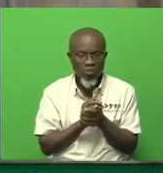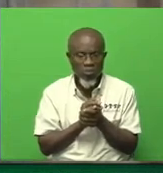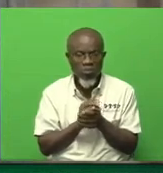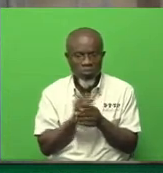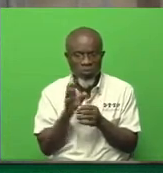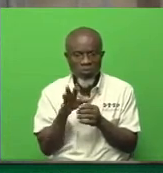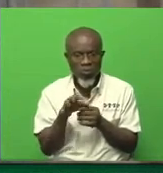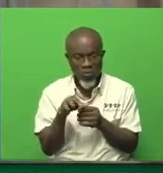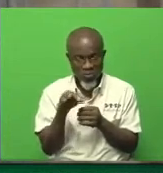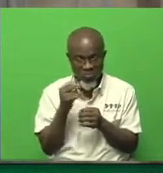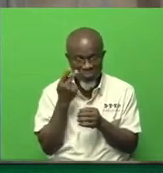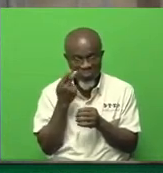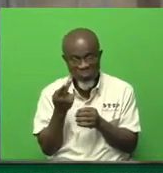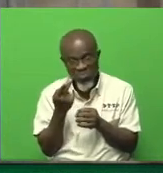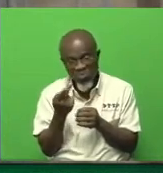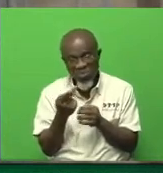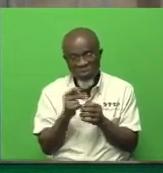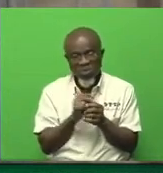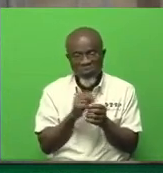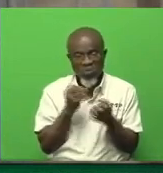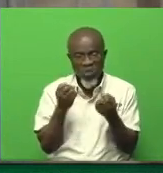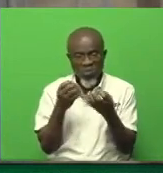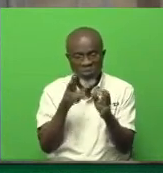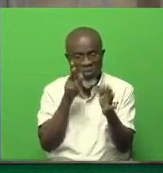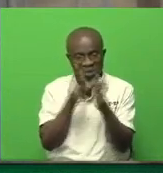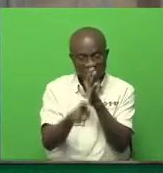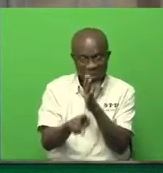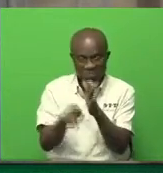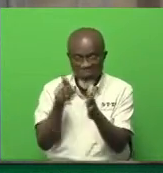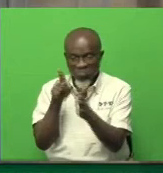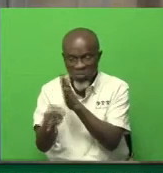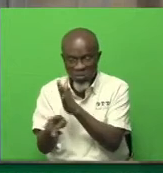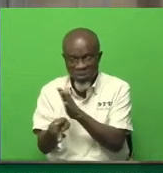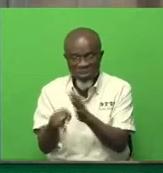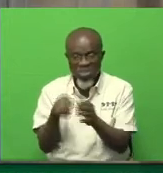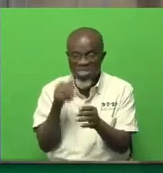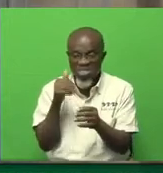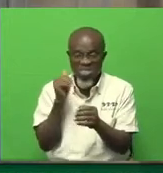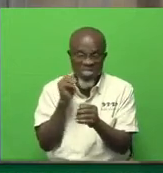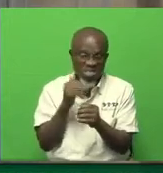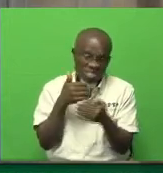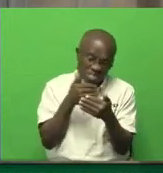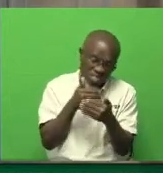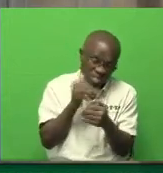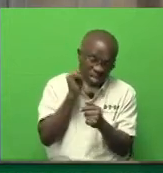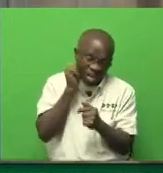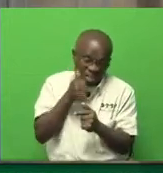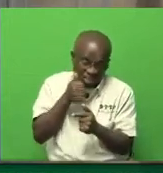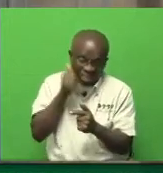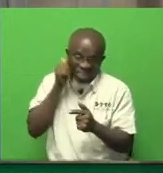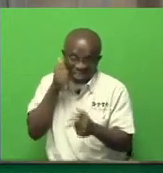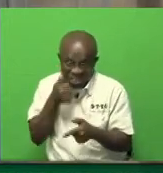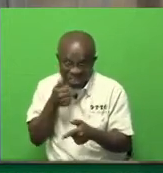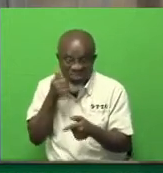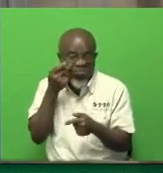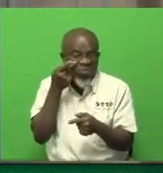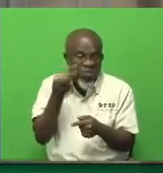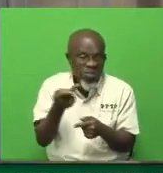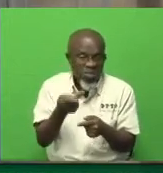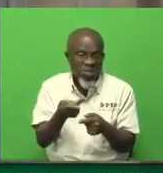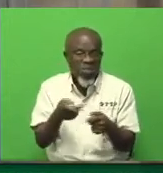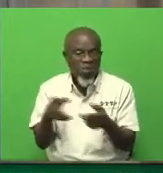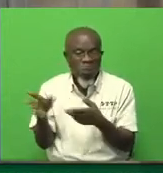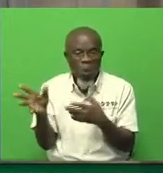of the most horrific crimes committed to date almost every day they are Glory murders wild